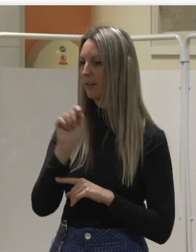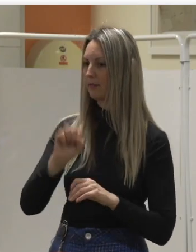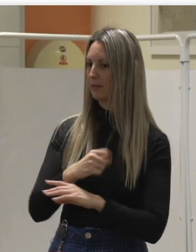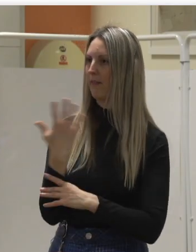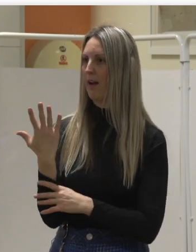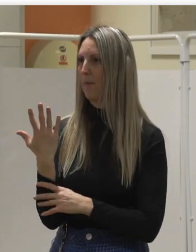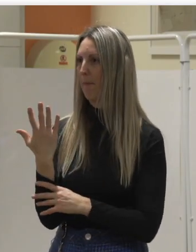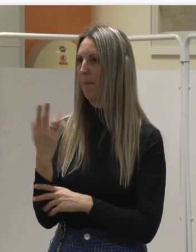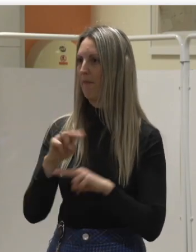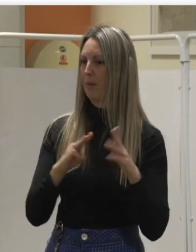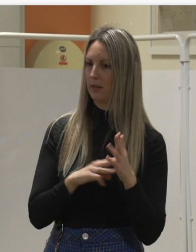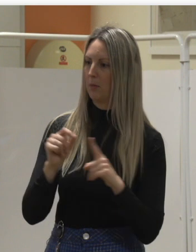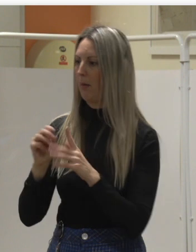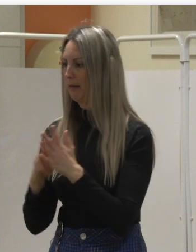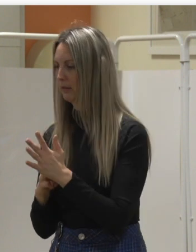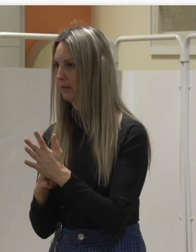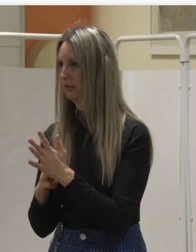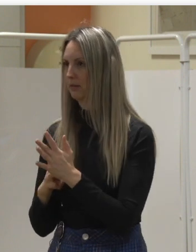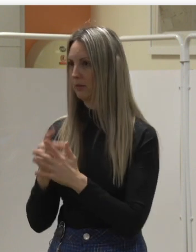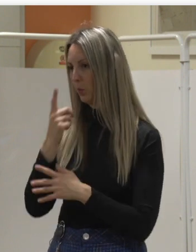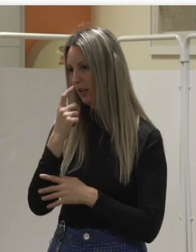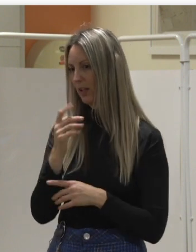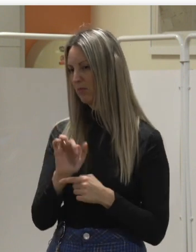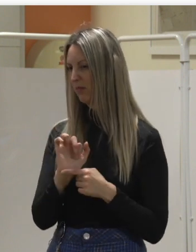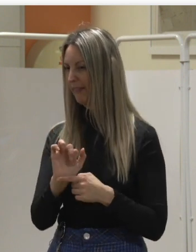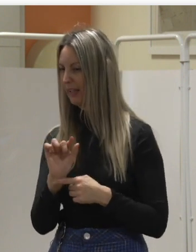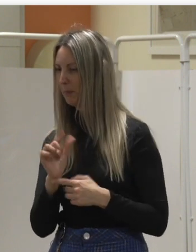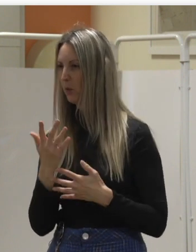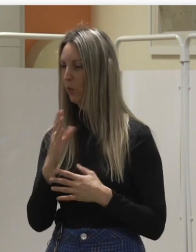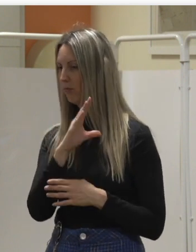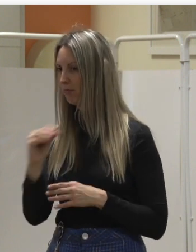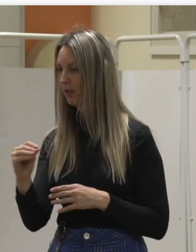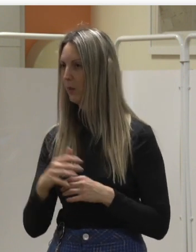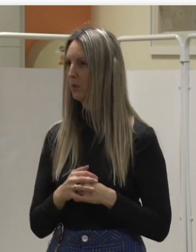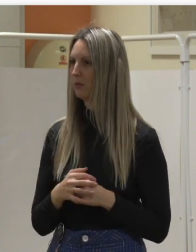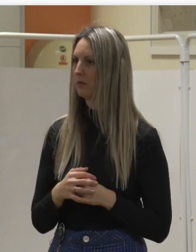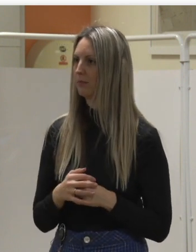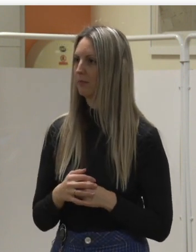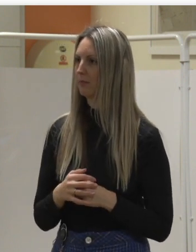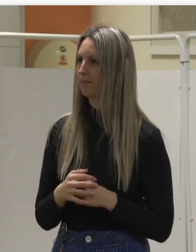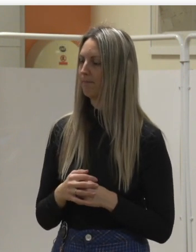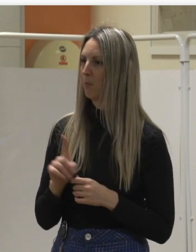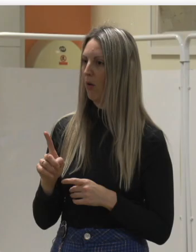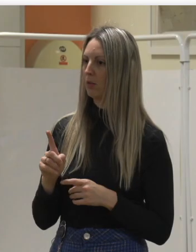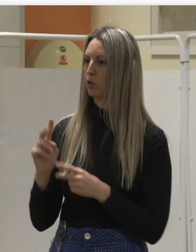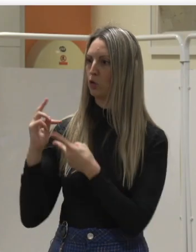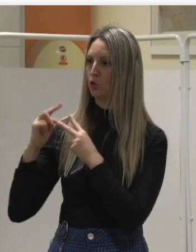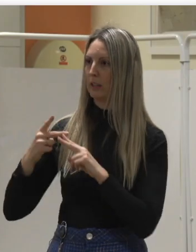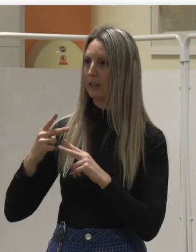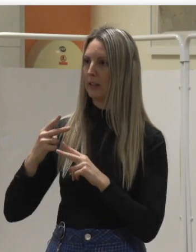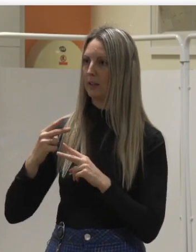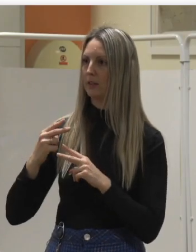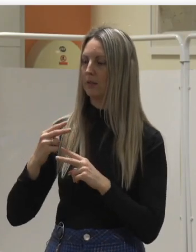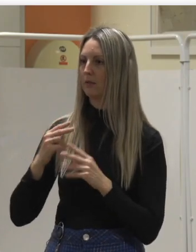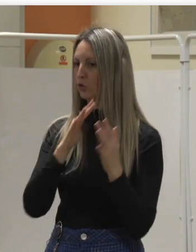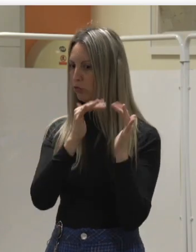that person might be developing the condition, I don't think genetic screening would be of any benefit in both these